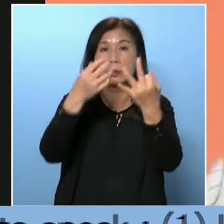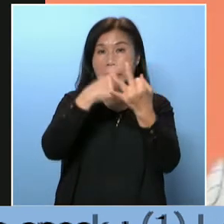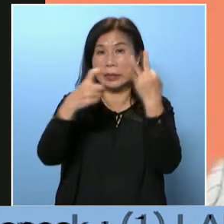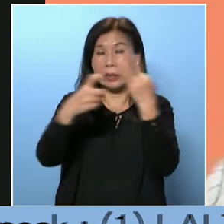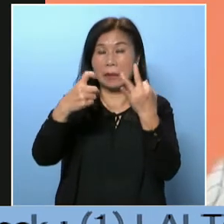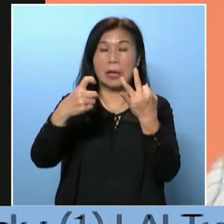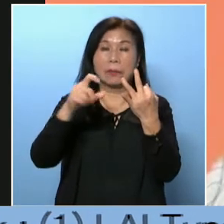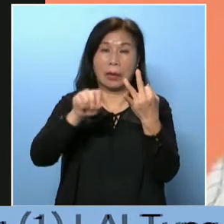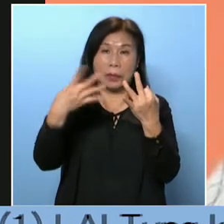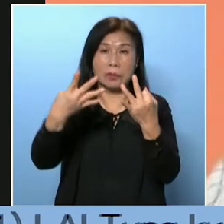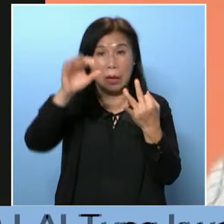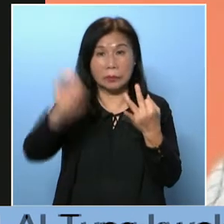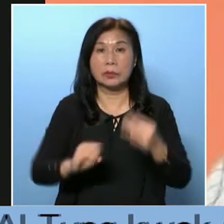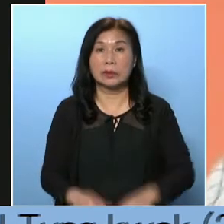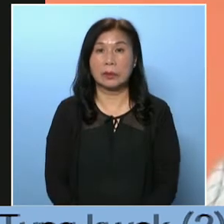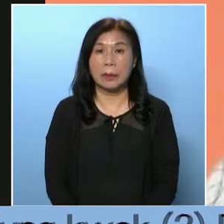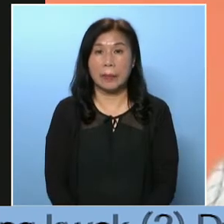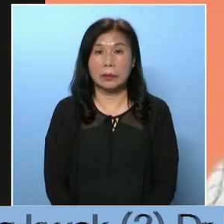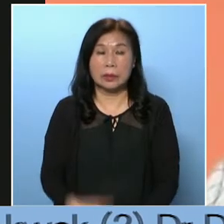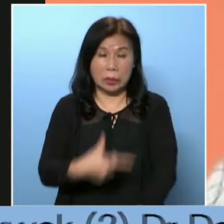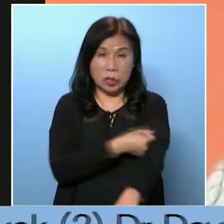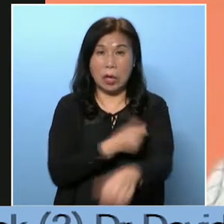and 39.4%.